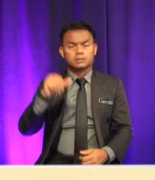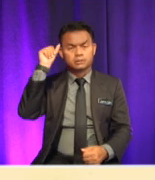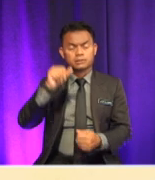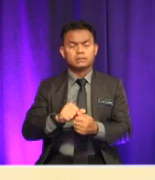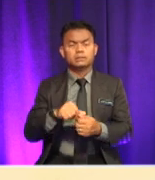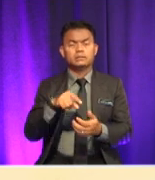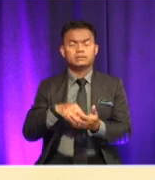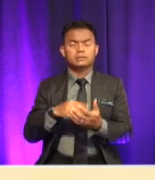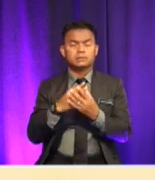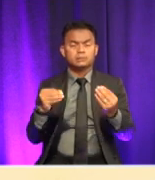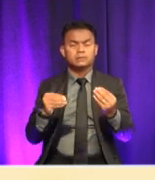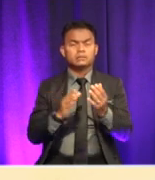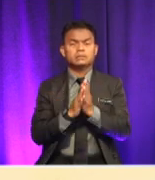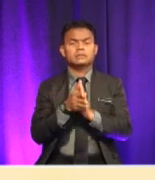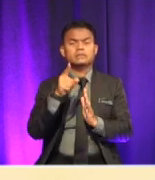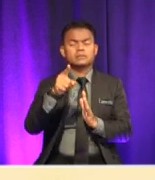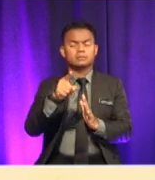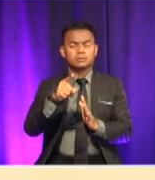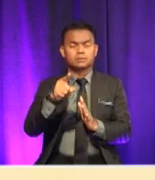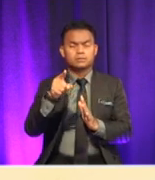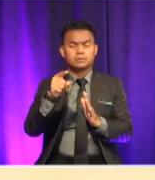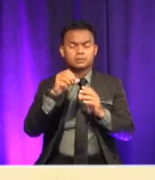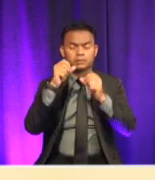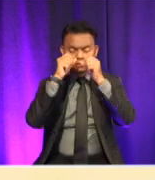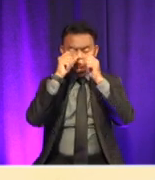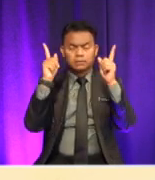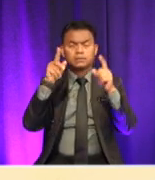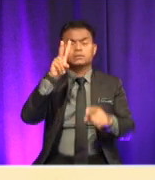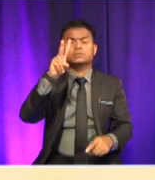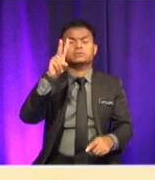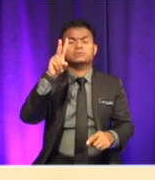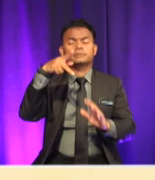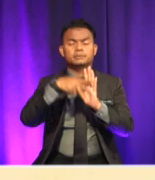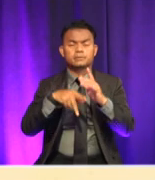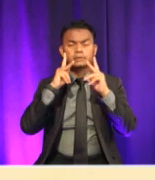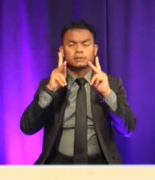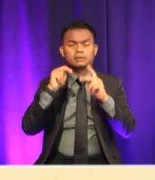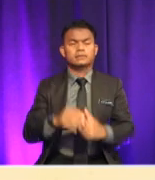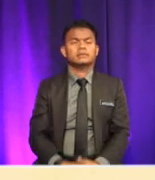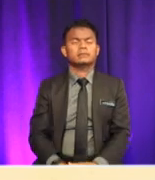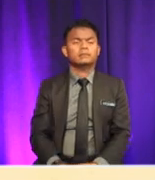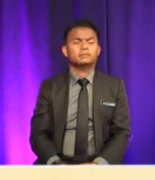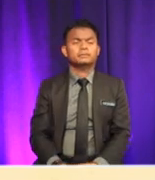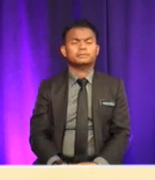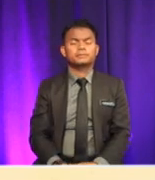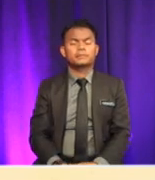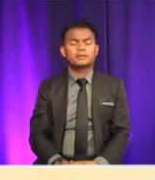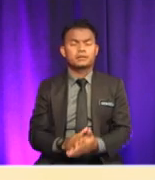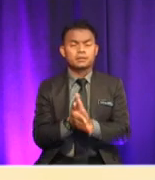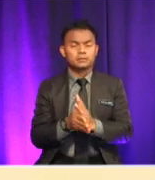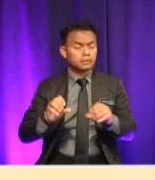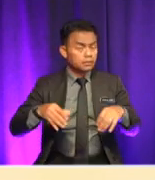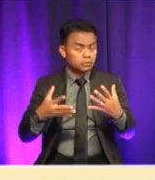key words, you must understand what it wants. So when we say how, we are going